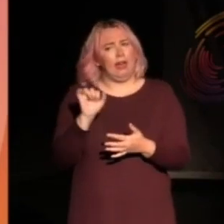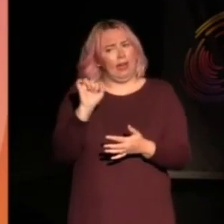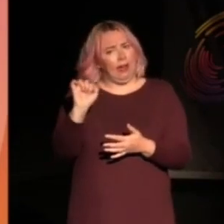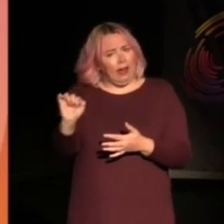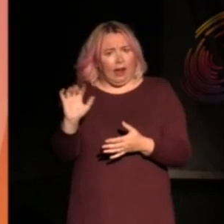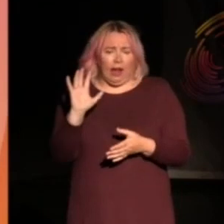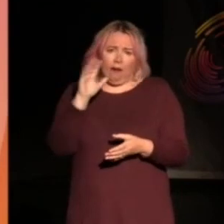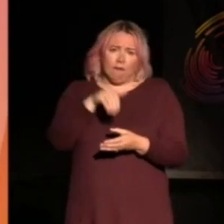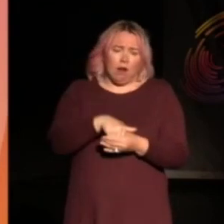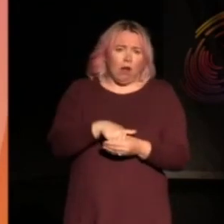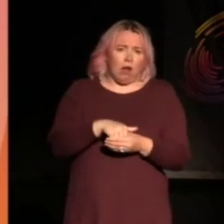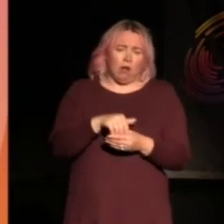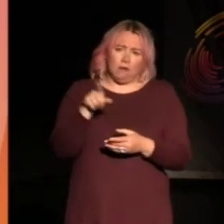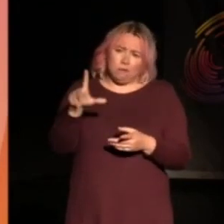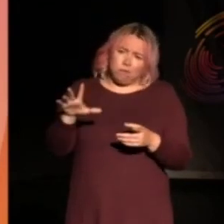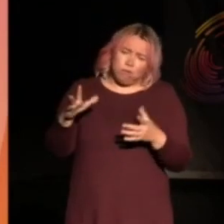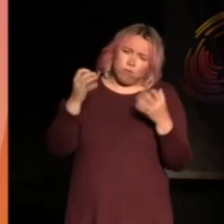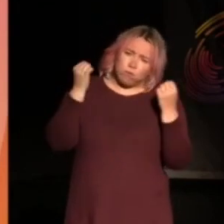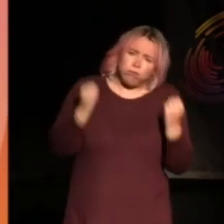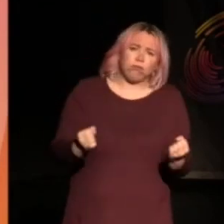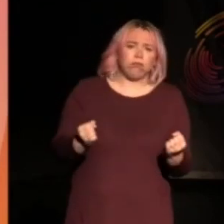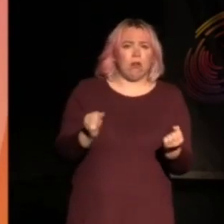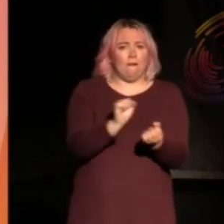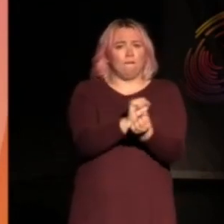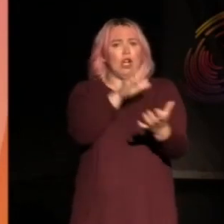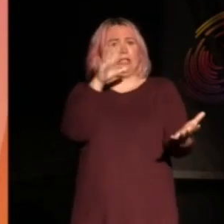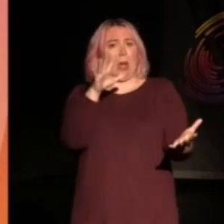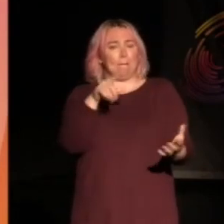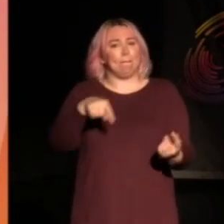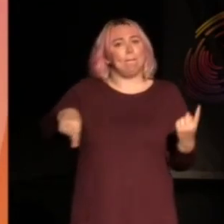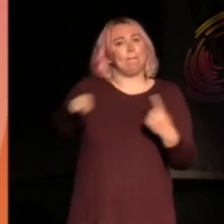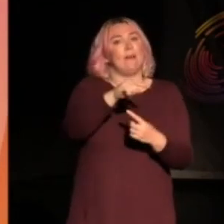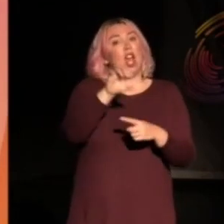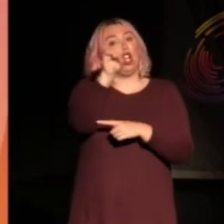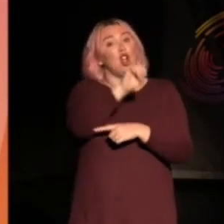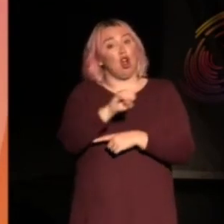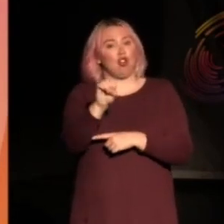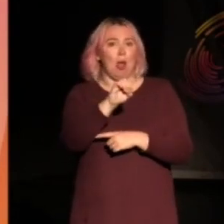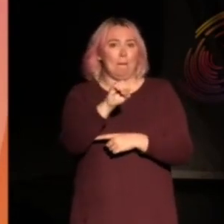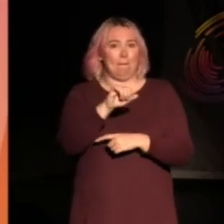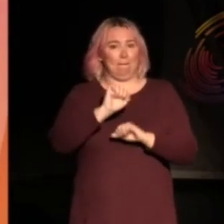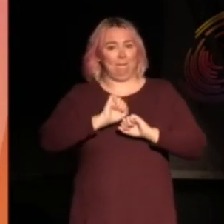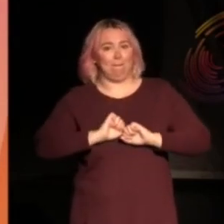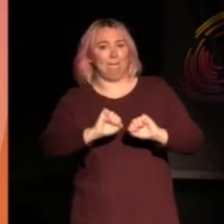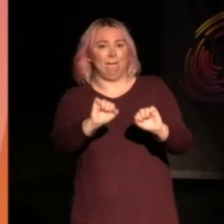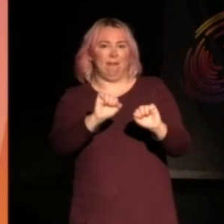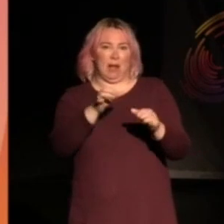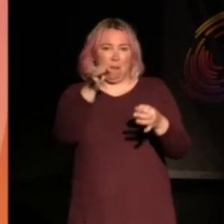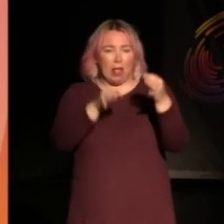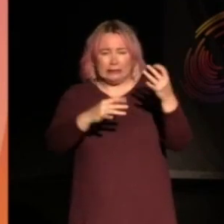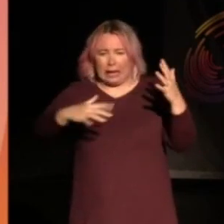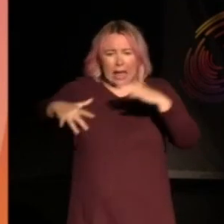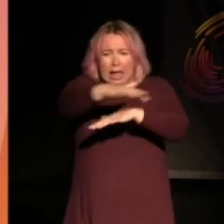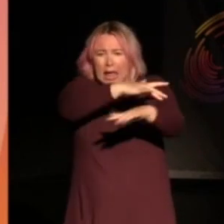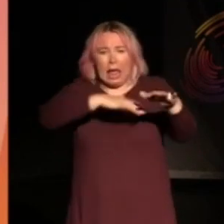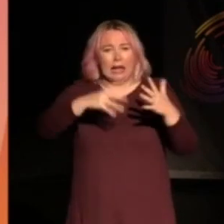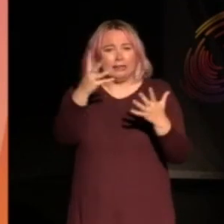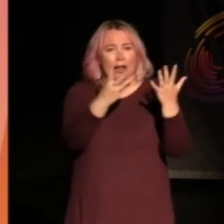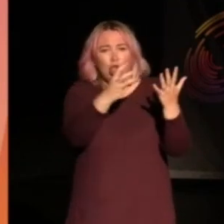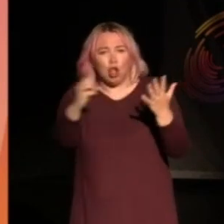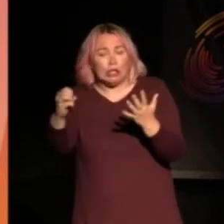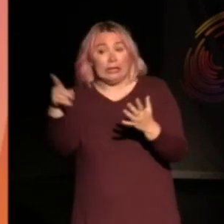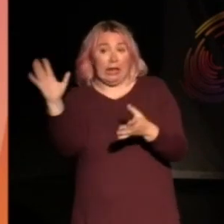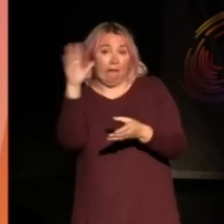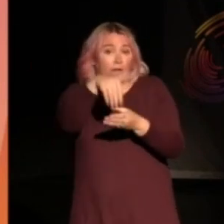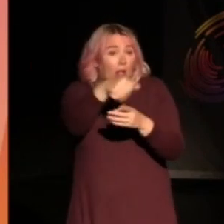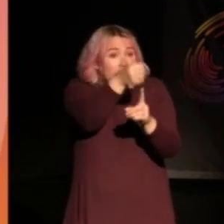free expression, which happened concurrently with the rise of fascism across Europe throughout the 1930s. After that, he continued to agitate